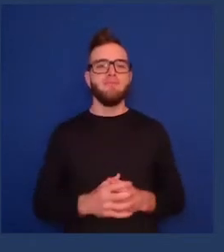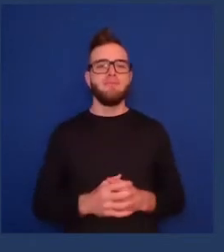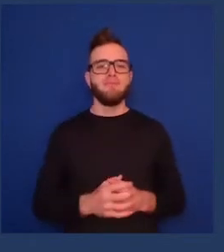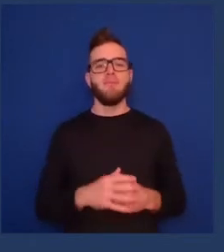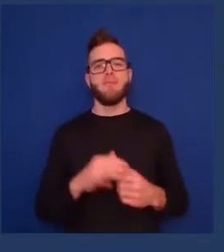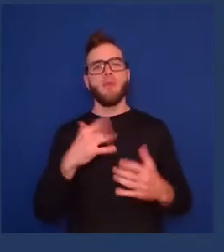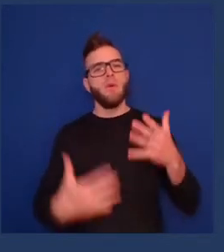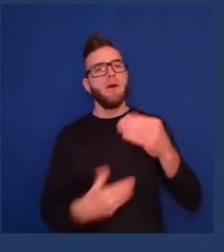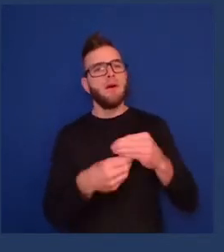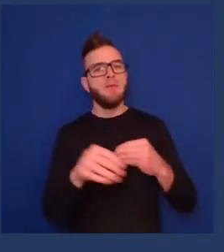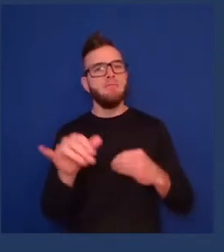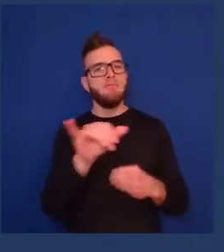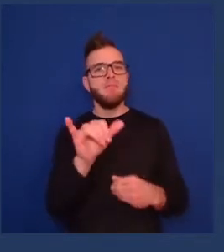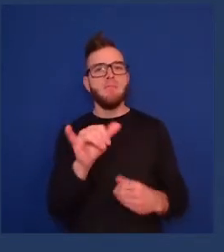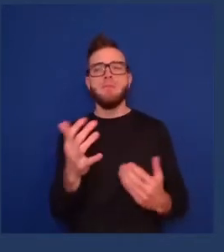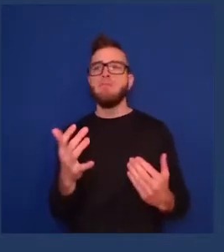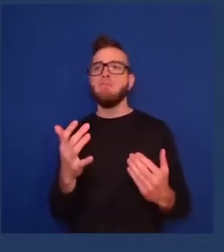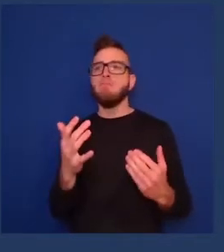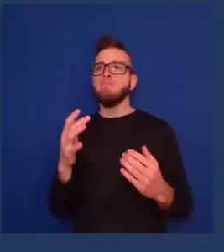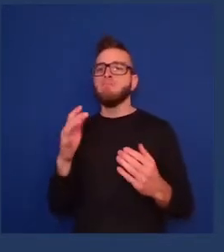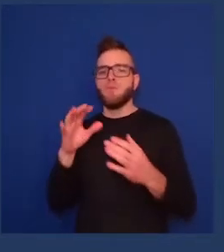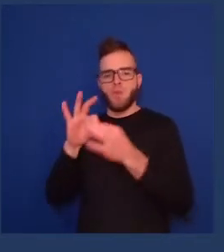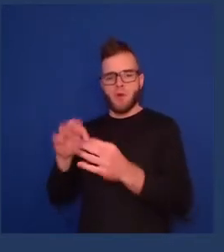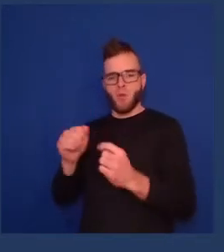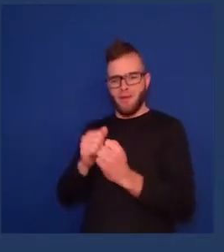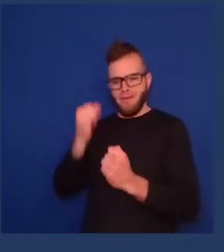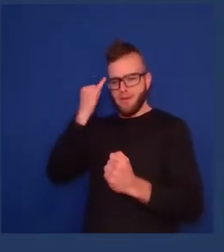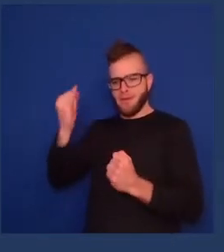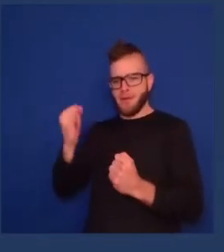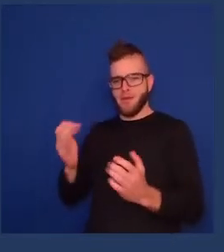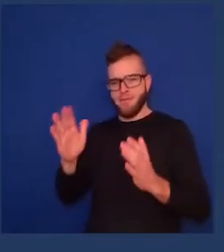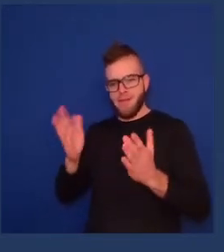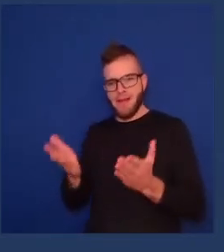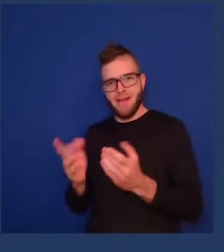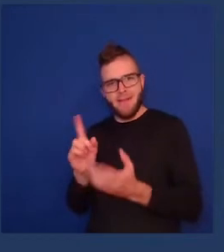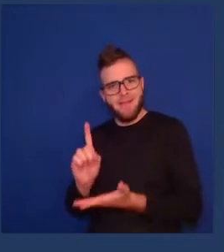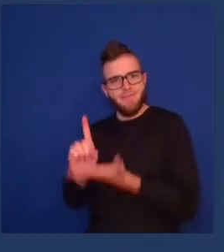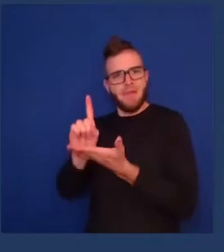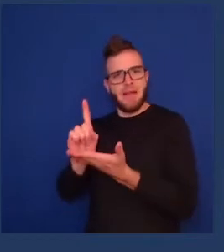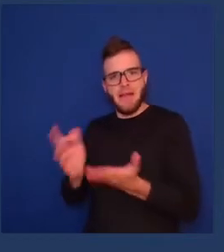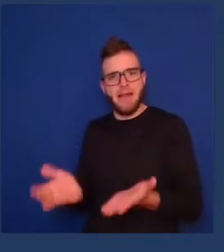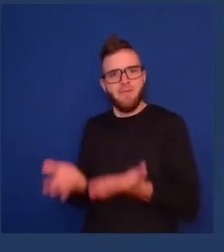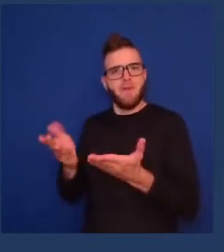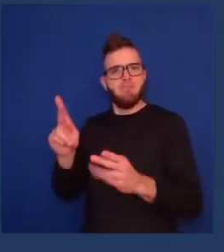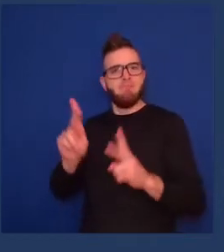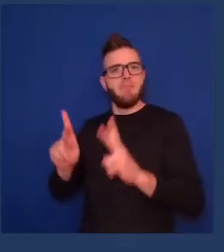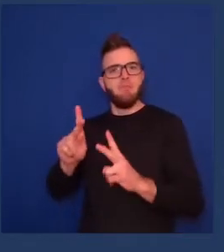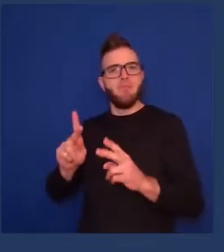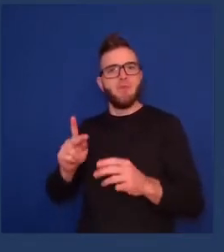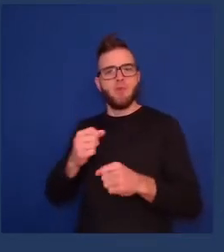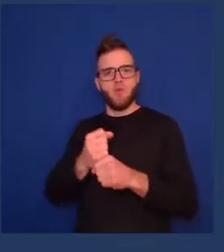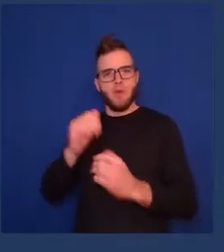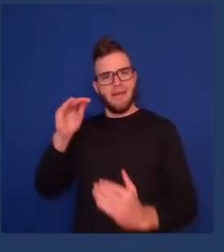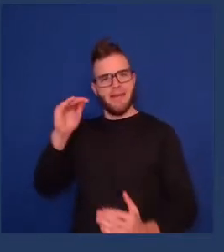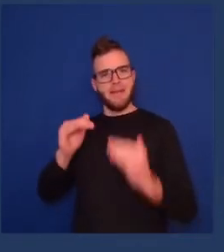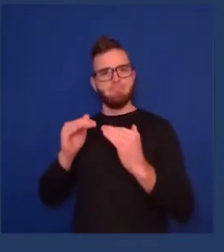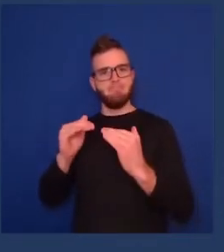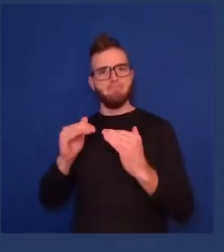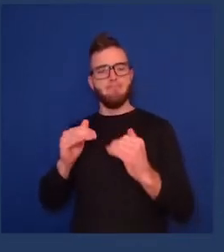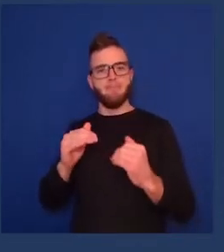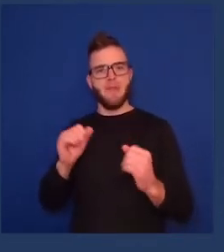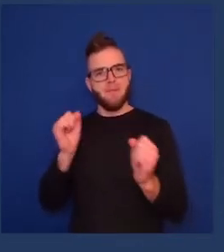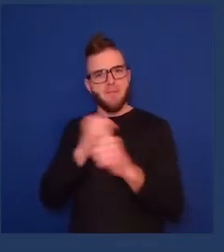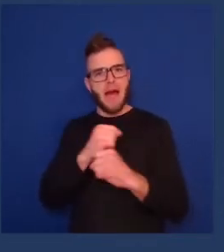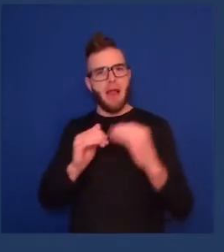that, when it comes to lifting up everyone and sort of trying to create that equality, that is actually an area of innovation that